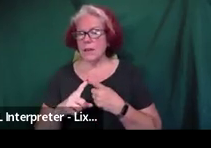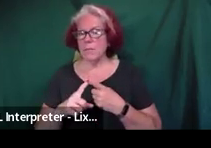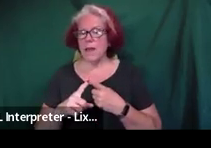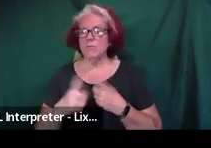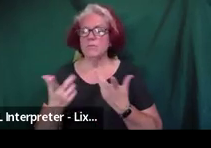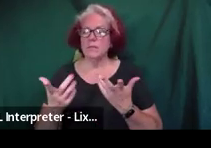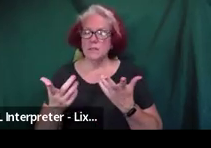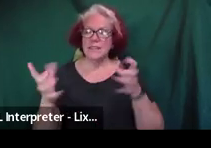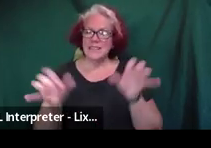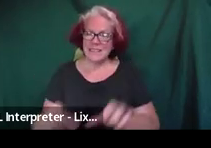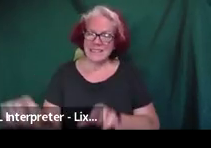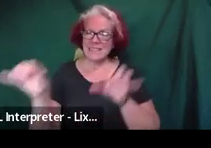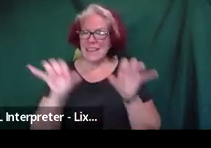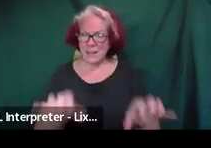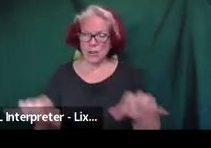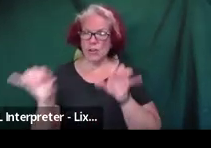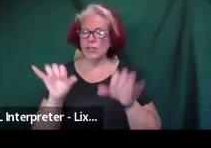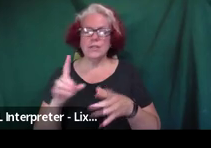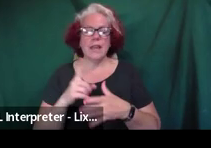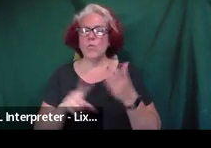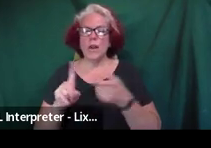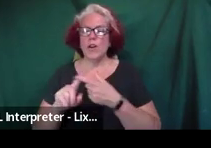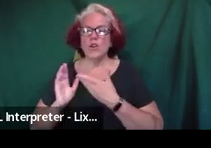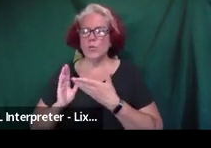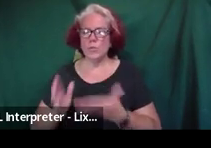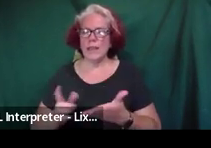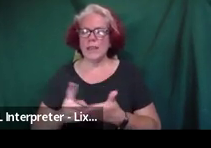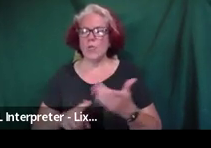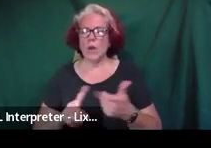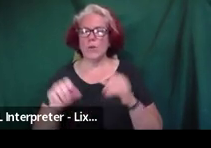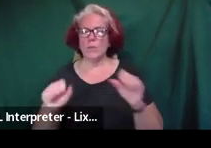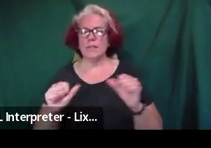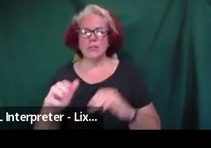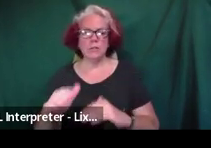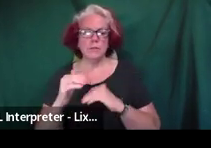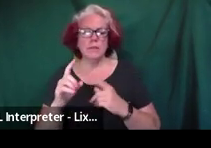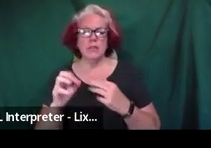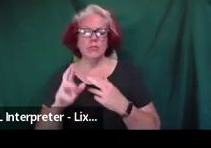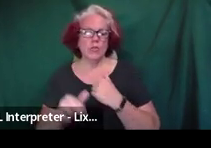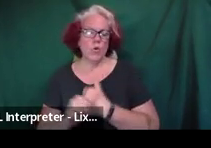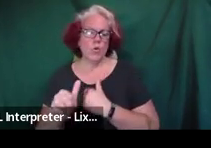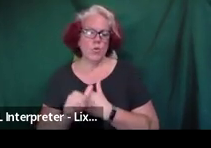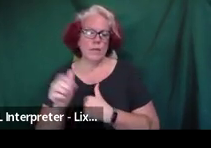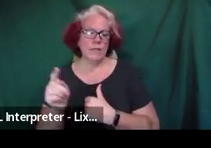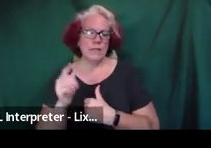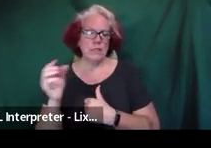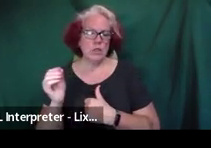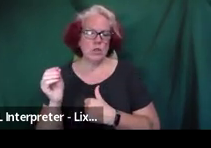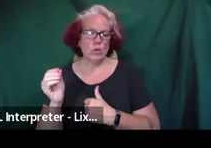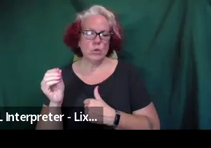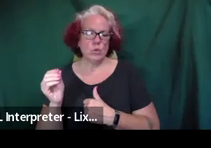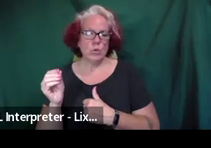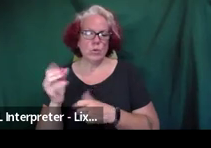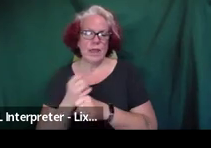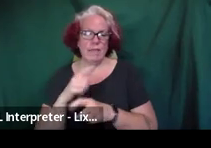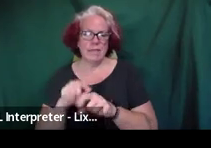standards? What are things that you're bringing and what are some potential limitations or risk to get this work started or